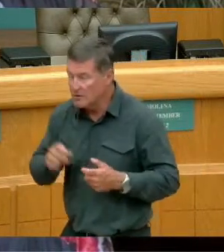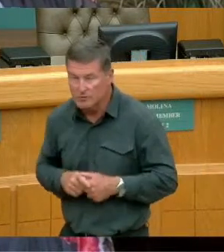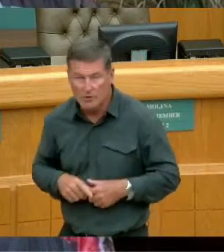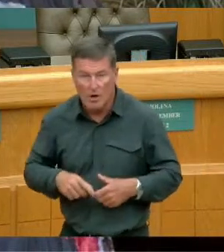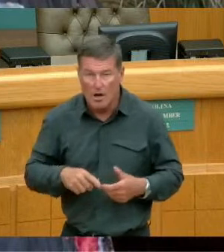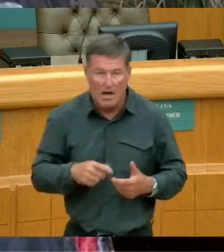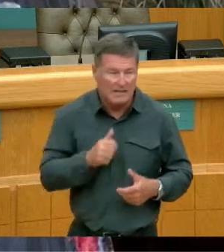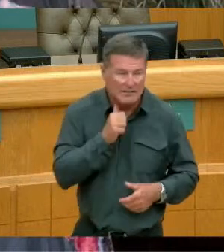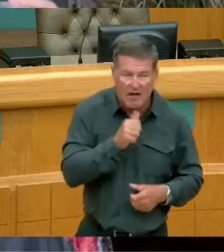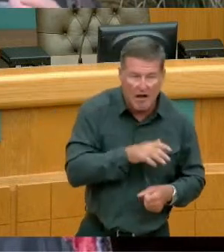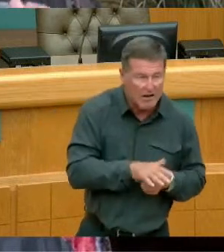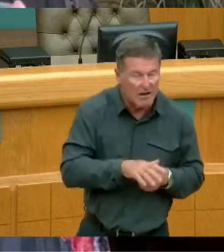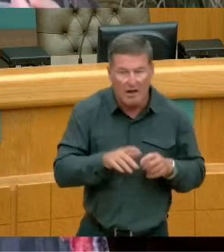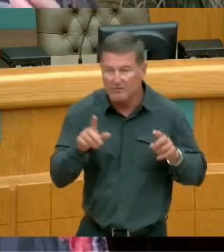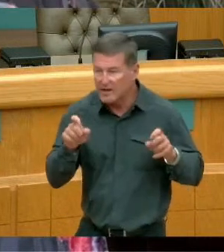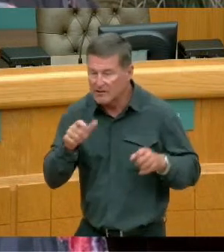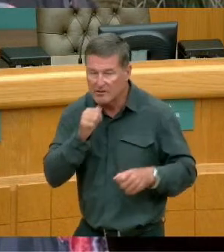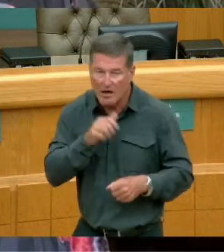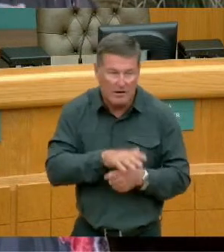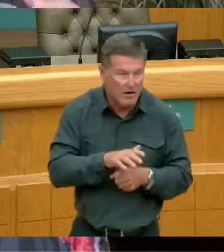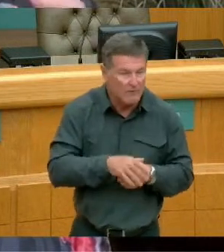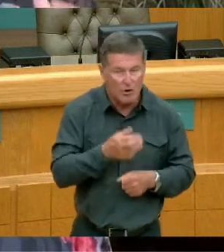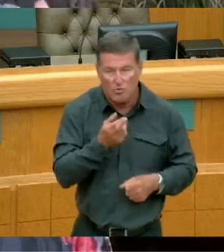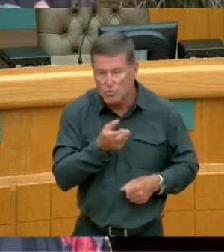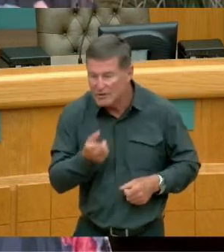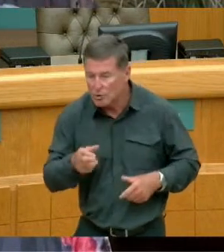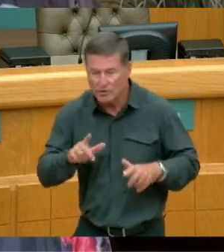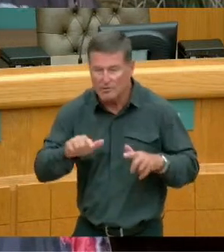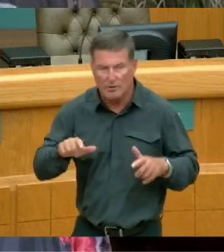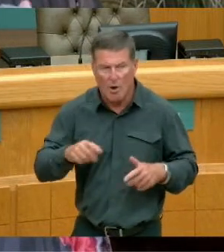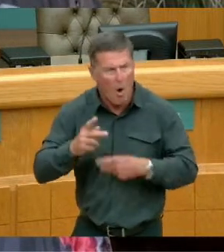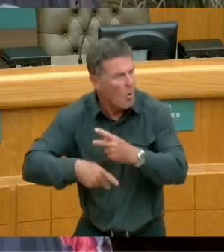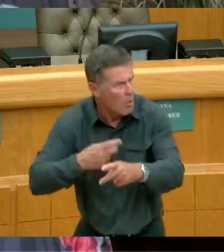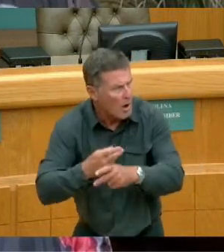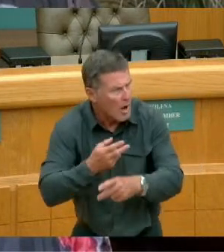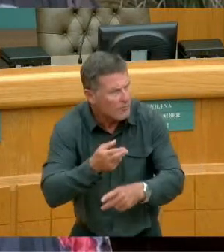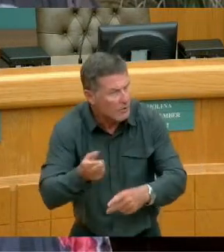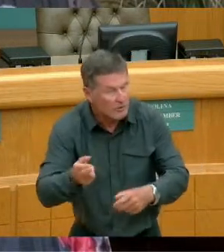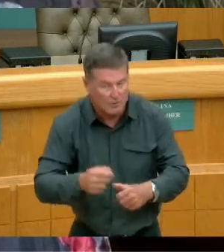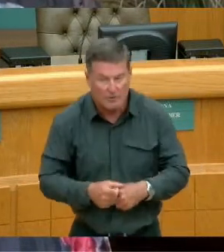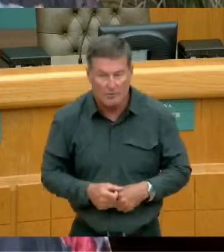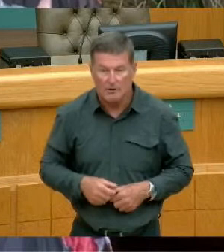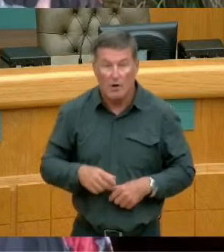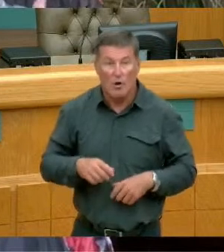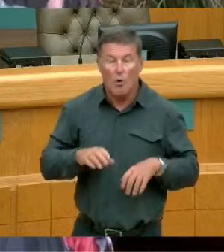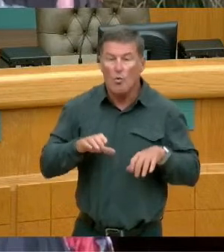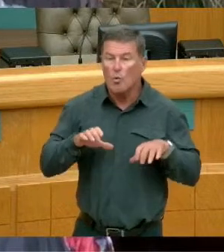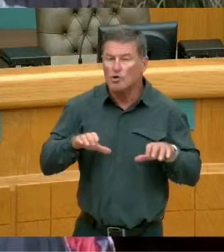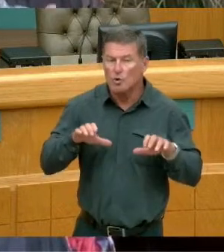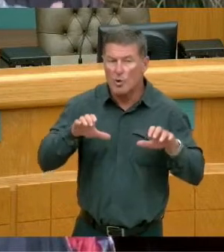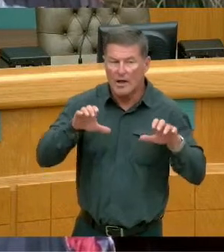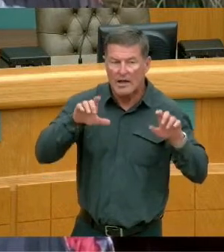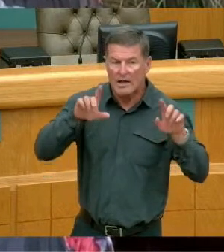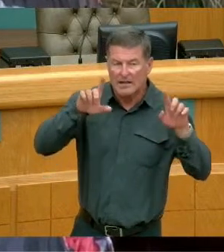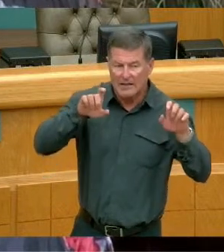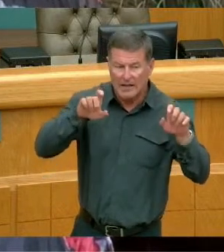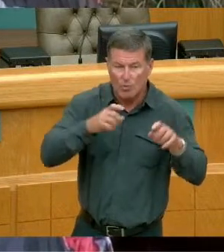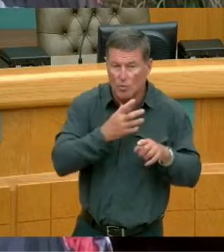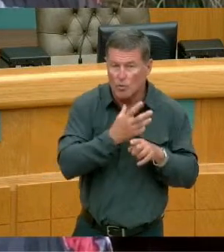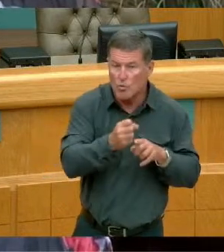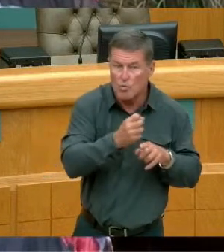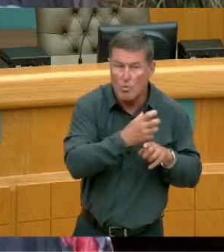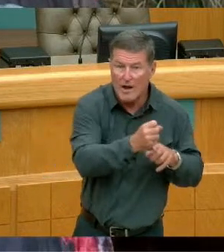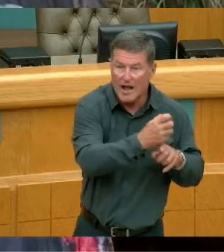kind of resources? Well, we're trying to do analysis of these tests that we do in our laboratory, and we're running out of some of those